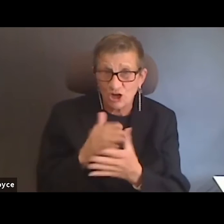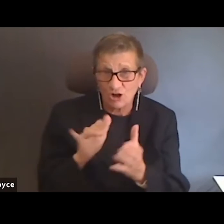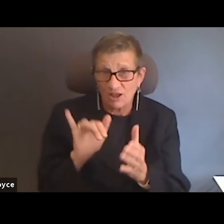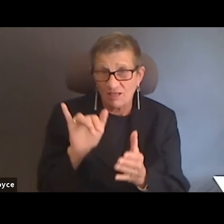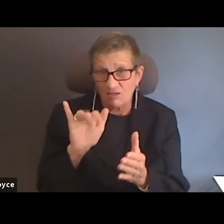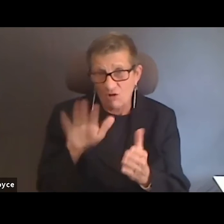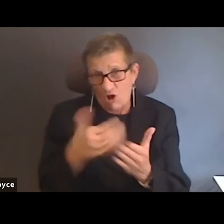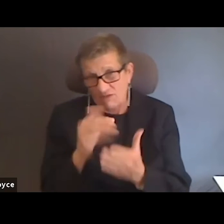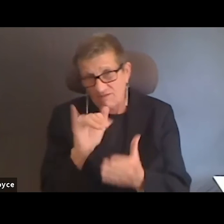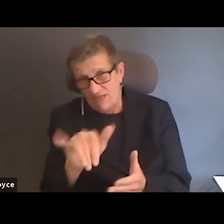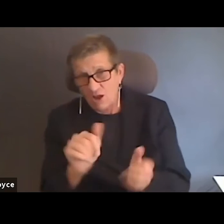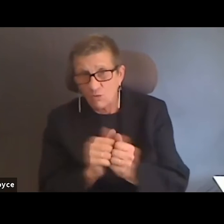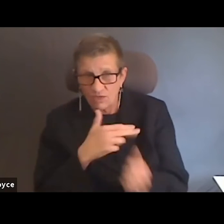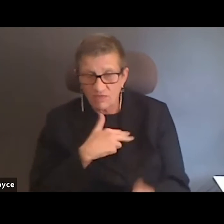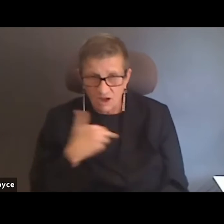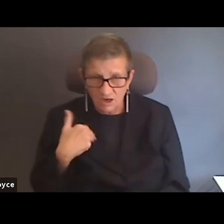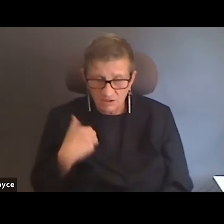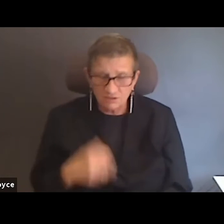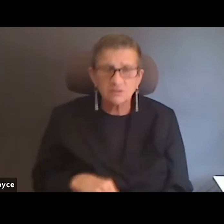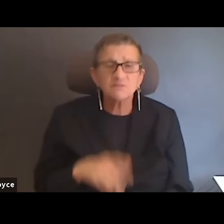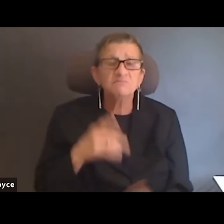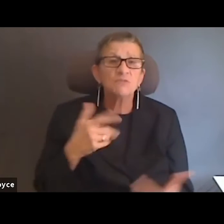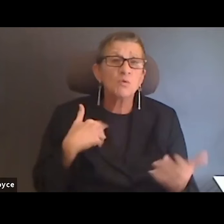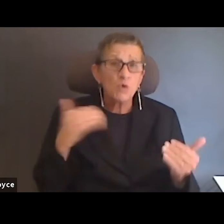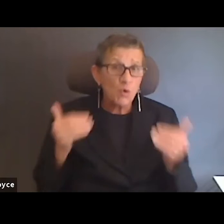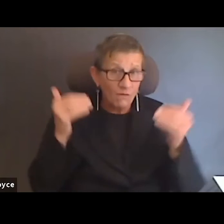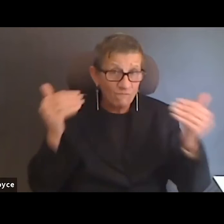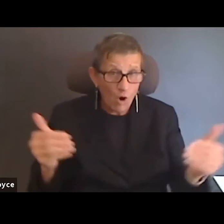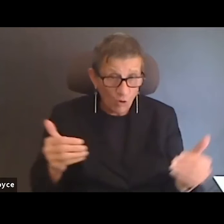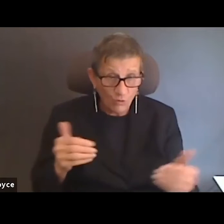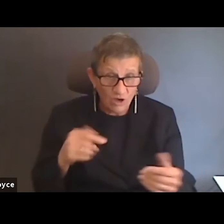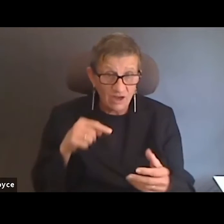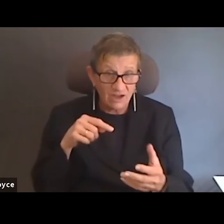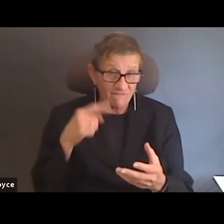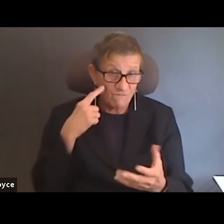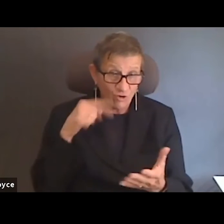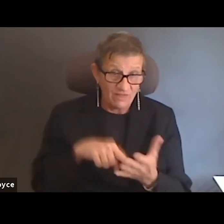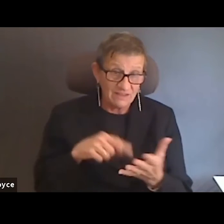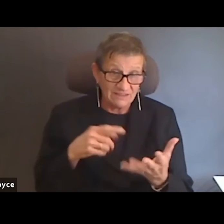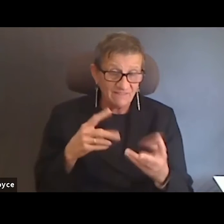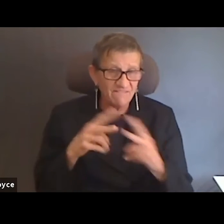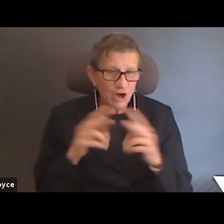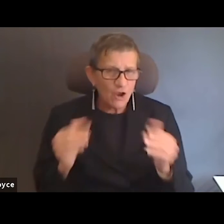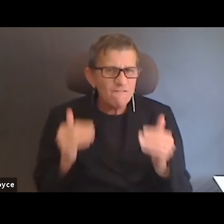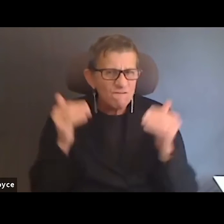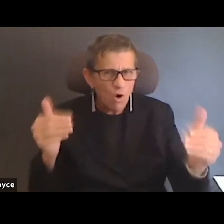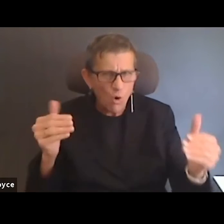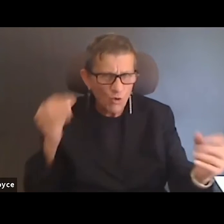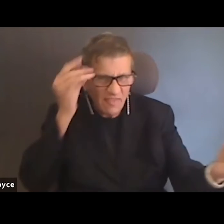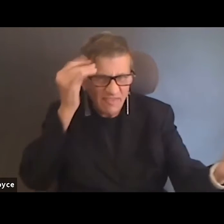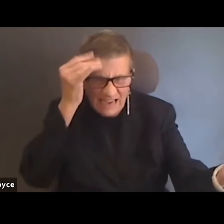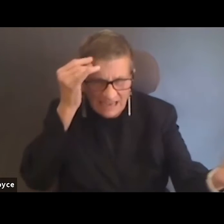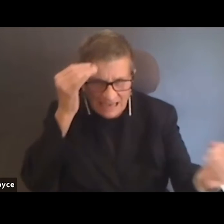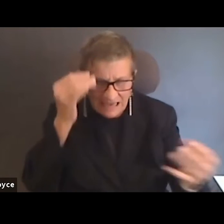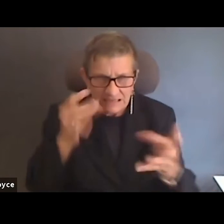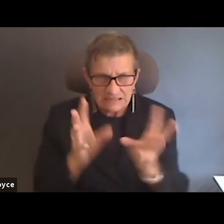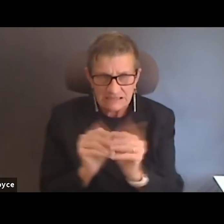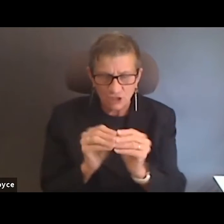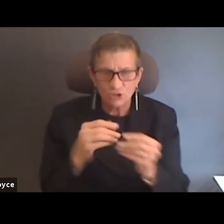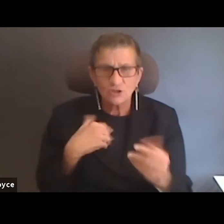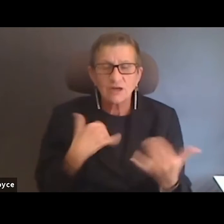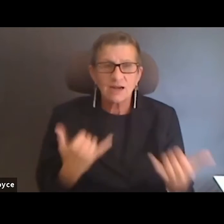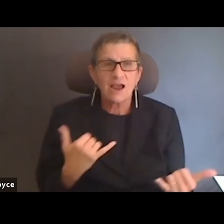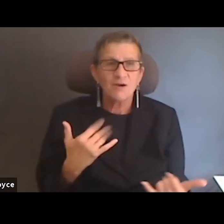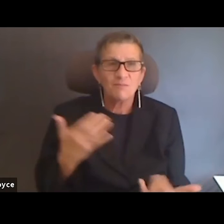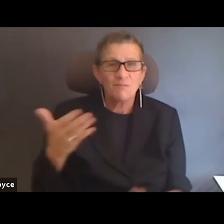us. As we move forward in this really important and forward-thinking session, I'm now pleased to welcome you to